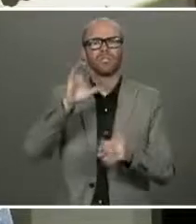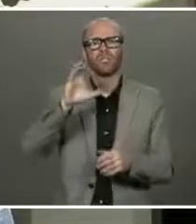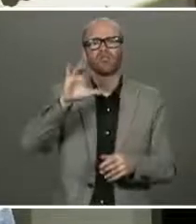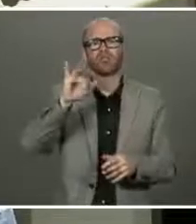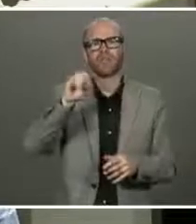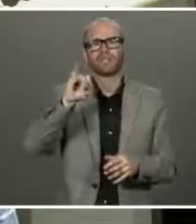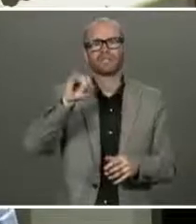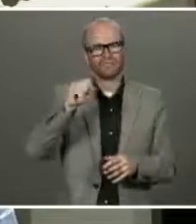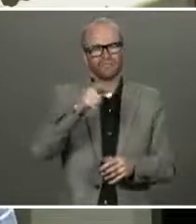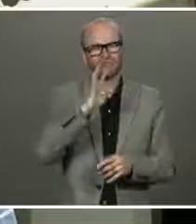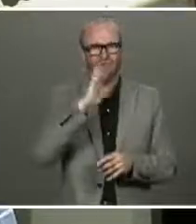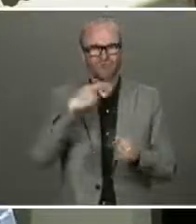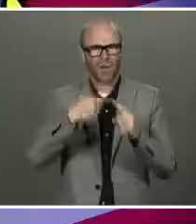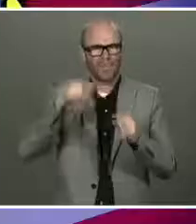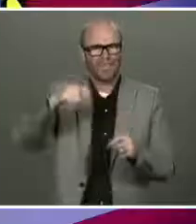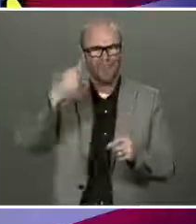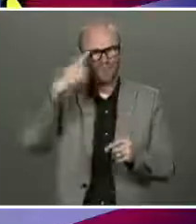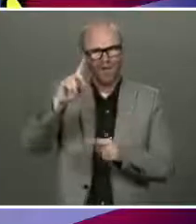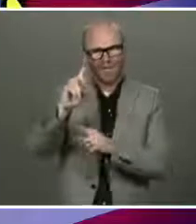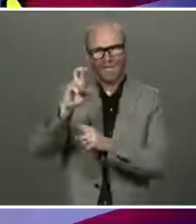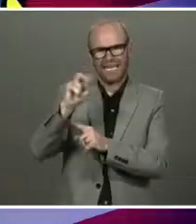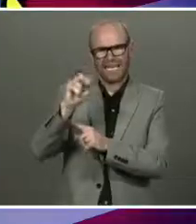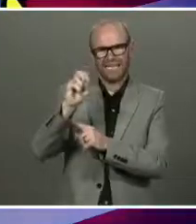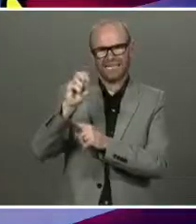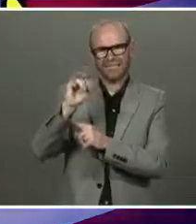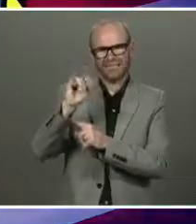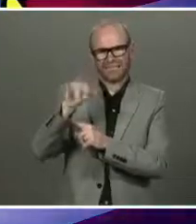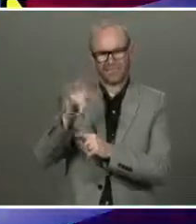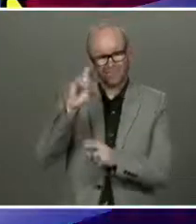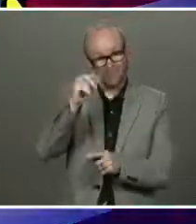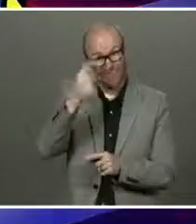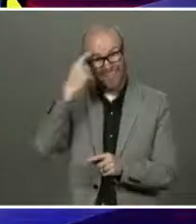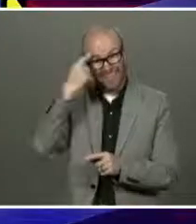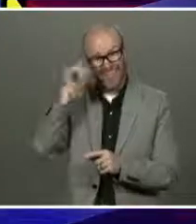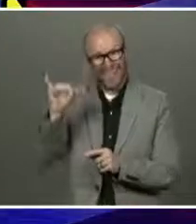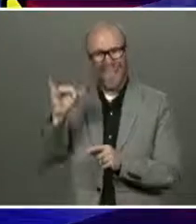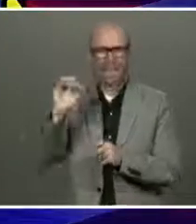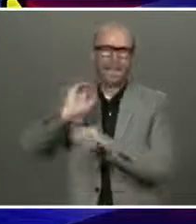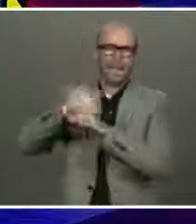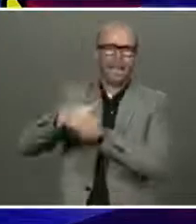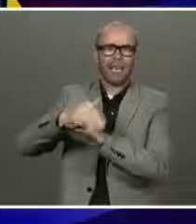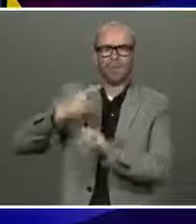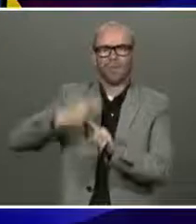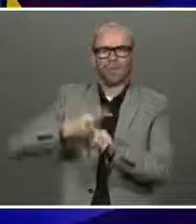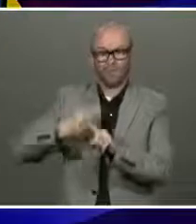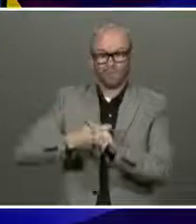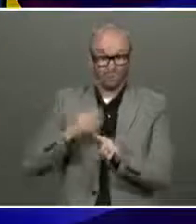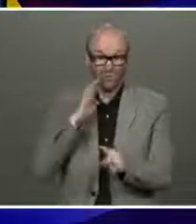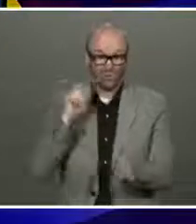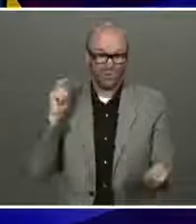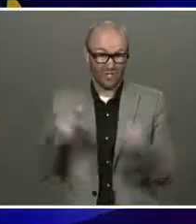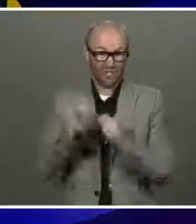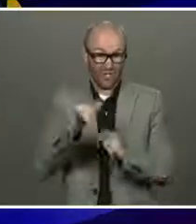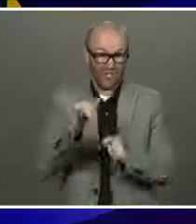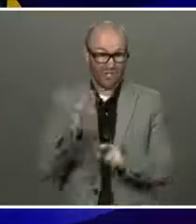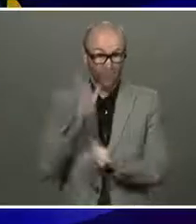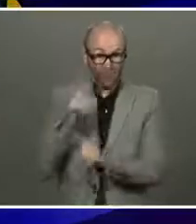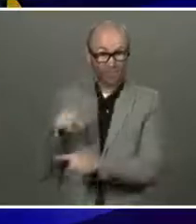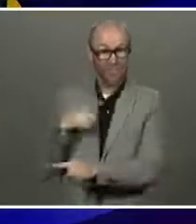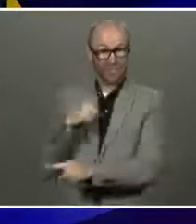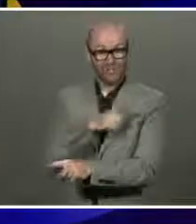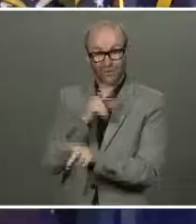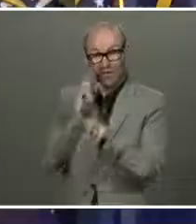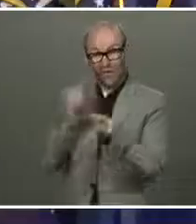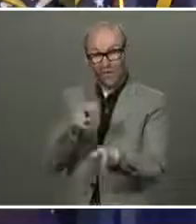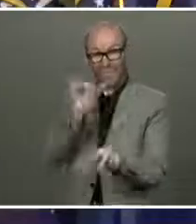density. Do you think strictly regulating nightly rentals would help move the needle there, and what would it take for the legislature to consider that? Yeah, so